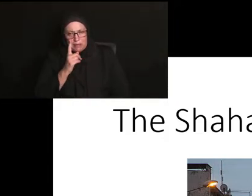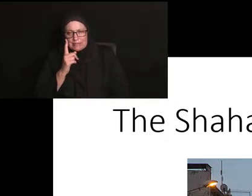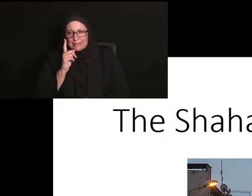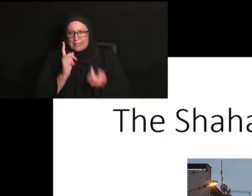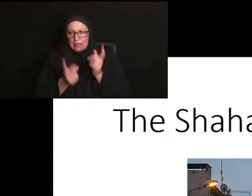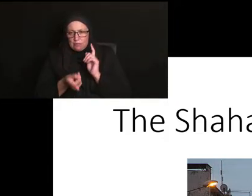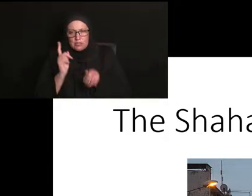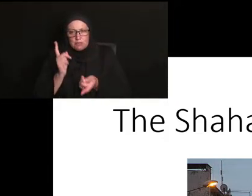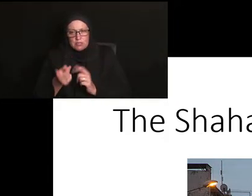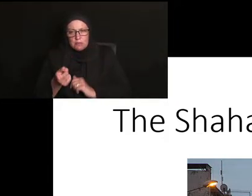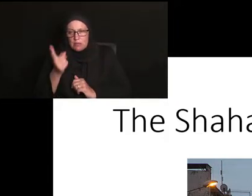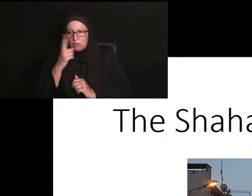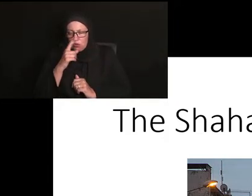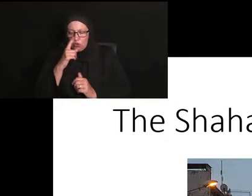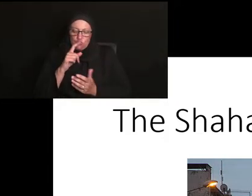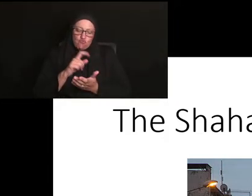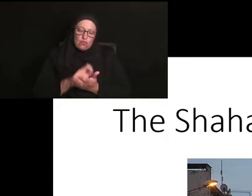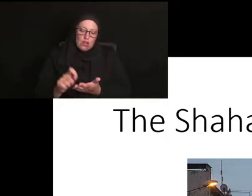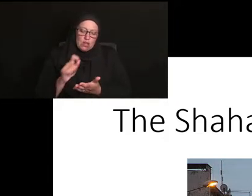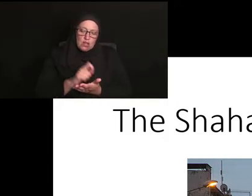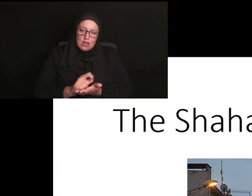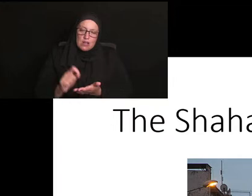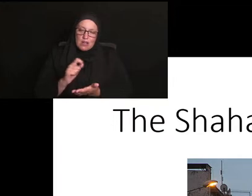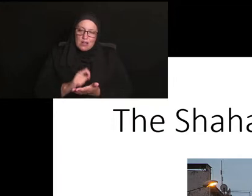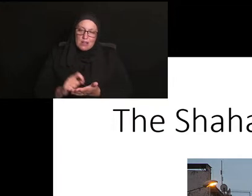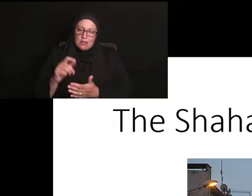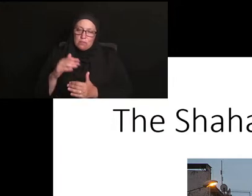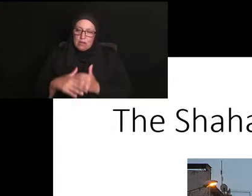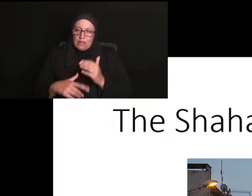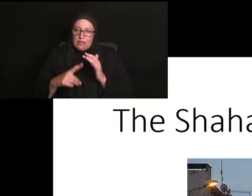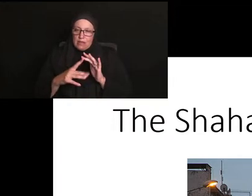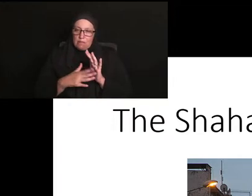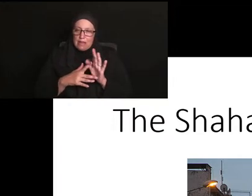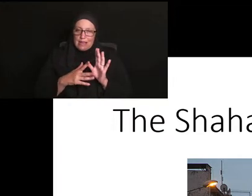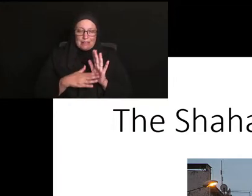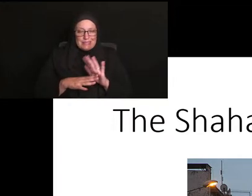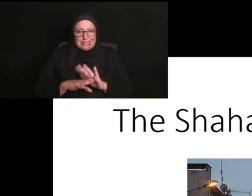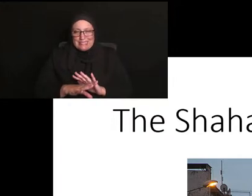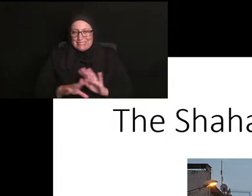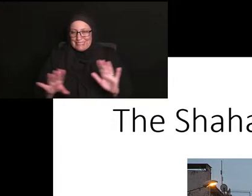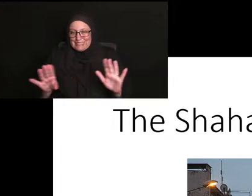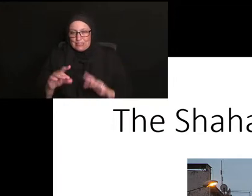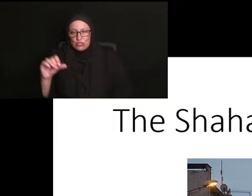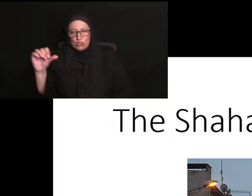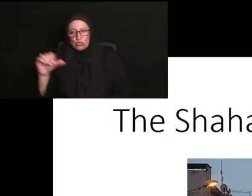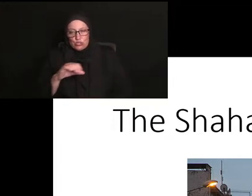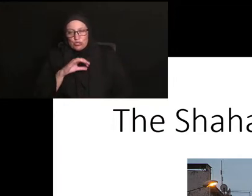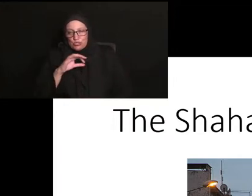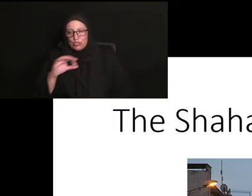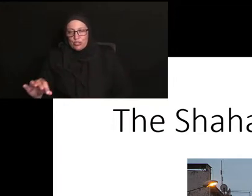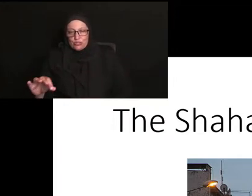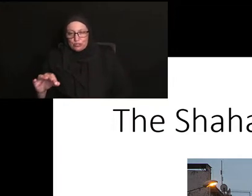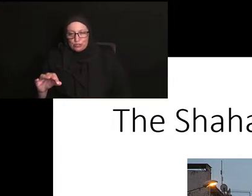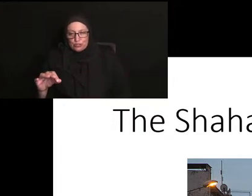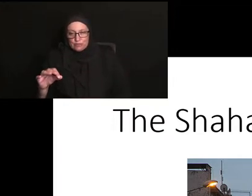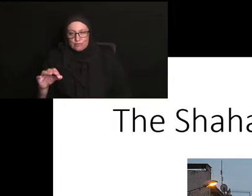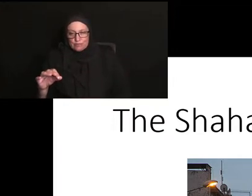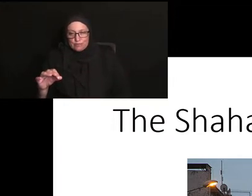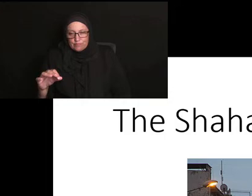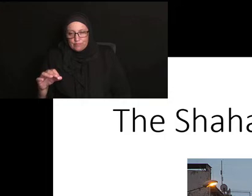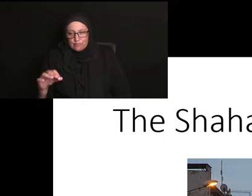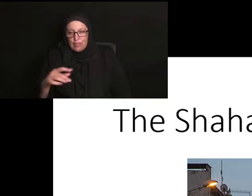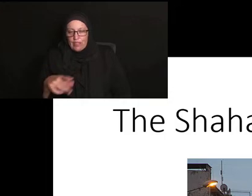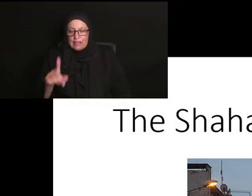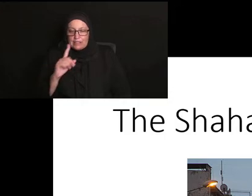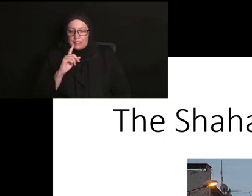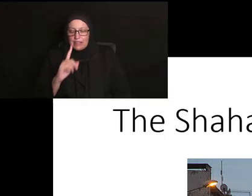write and narrate about the Imam in a way that is not correct. They say that the Imam, he left